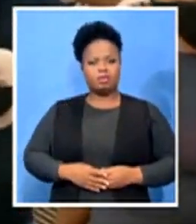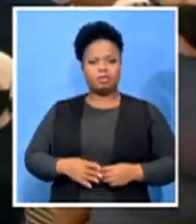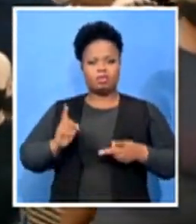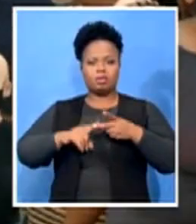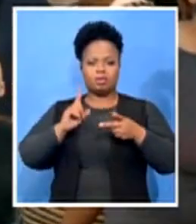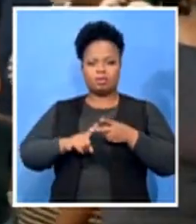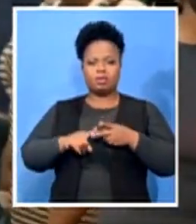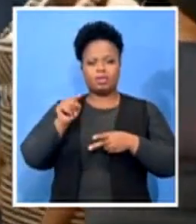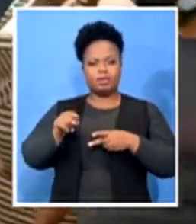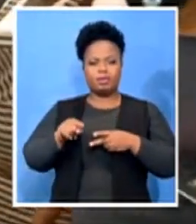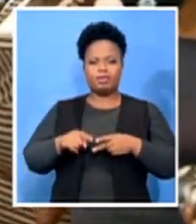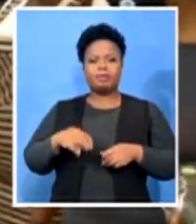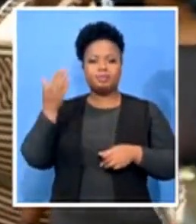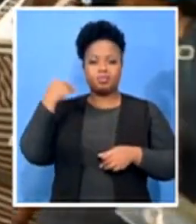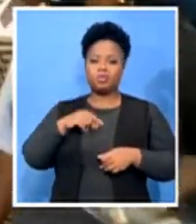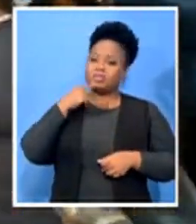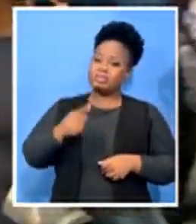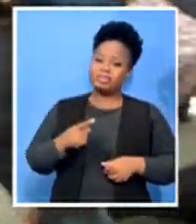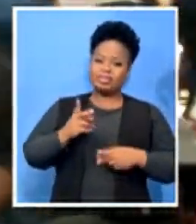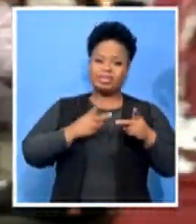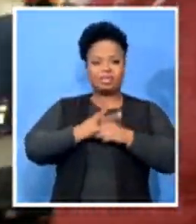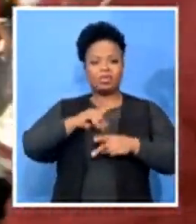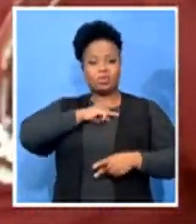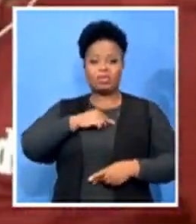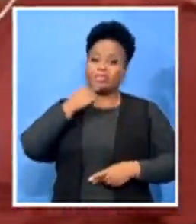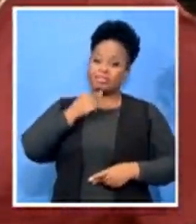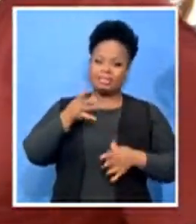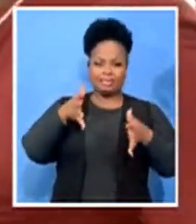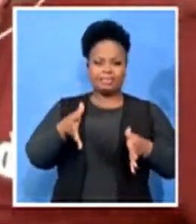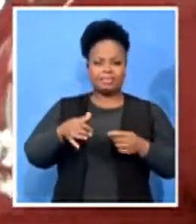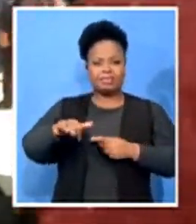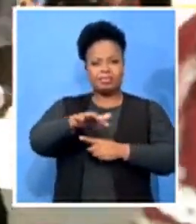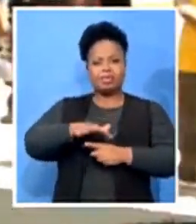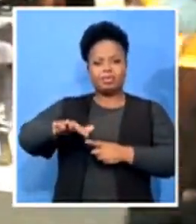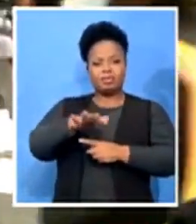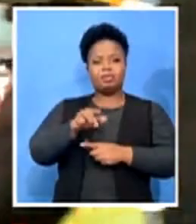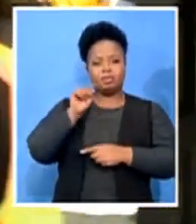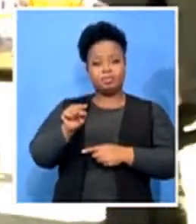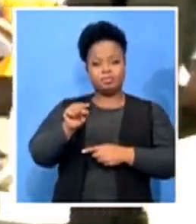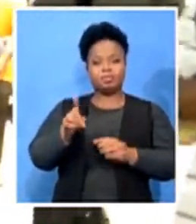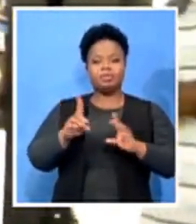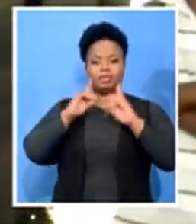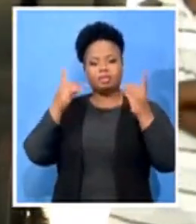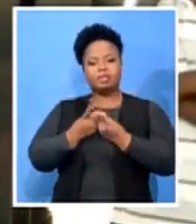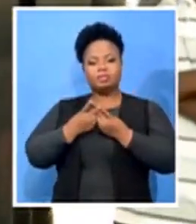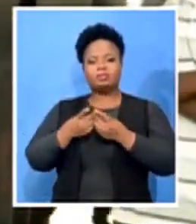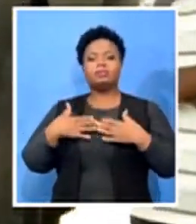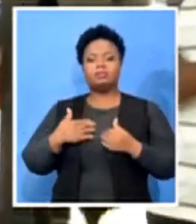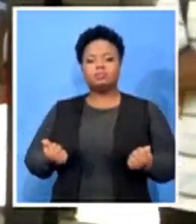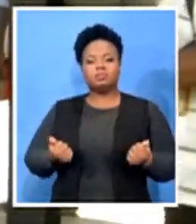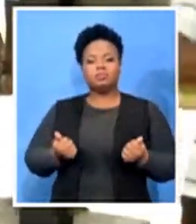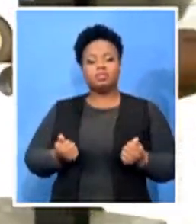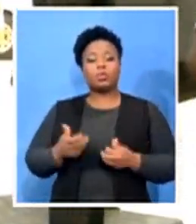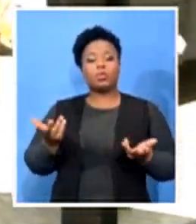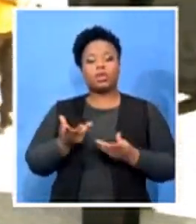conversations, that this is the area that is giving the Department of Health in the Free State the problem, because many